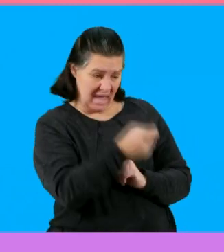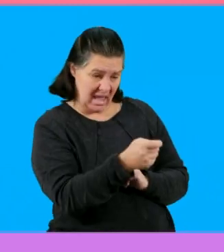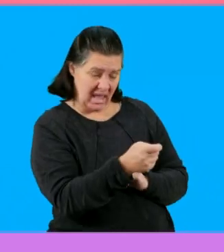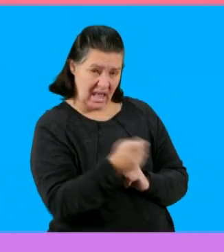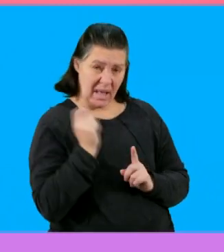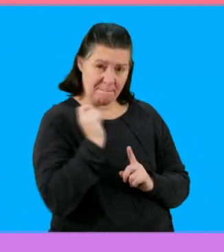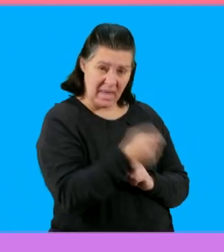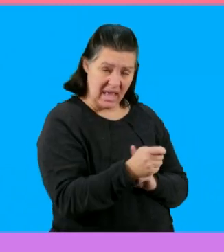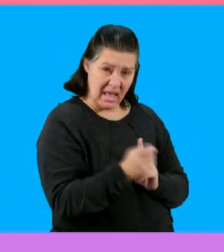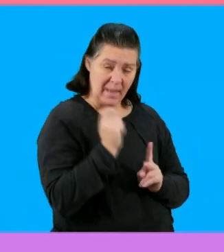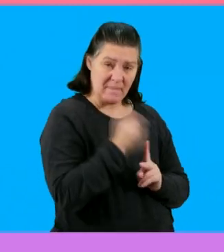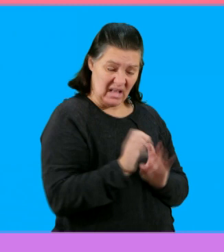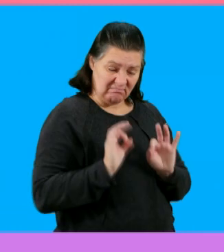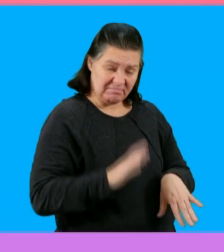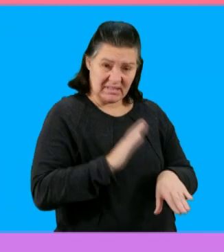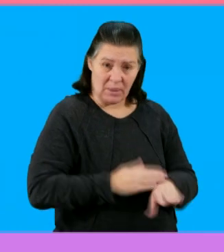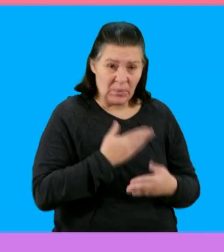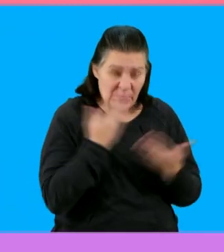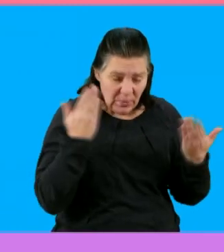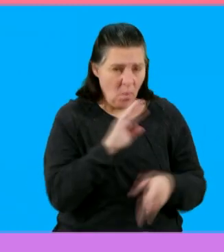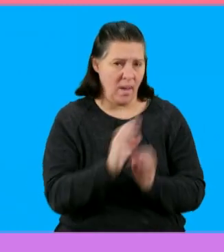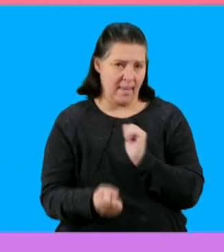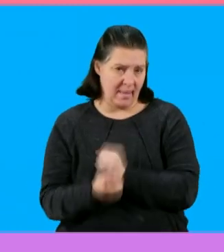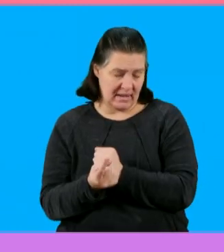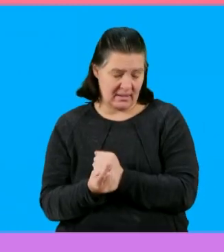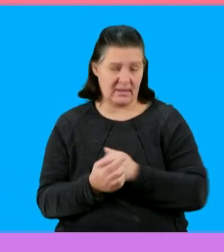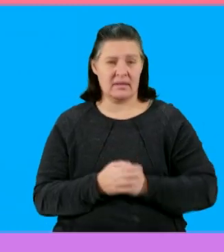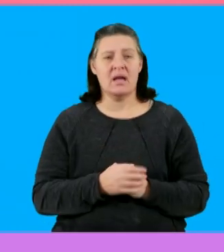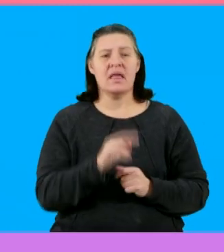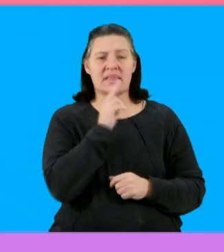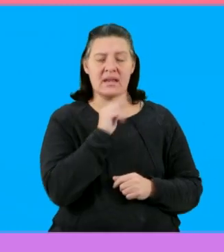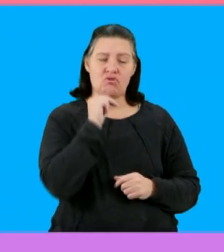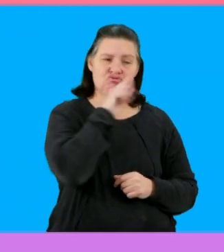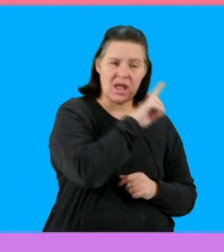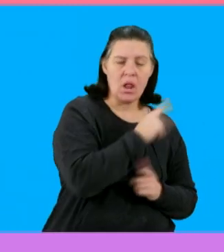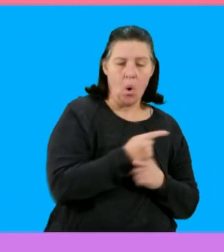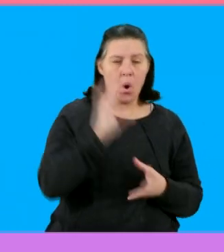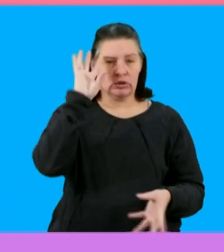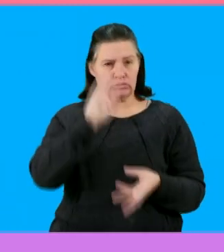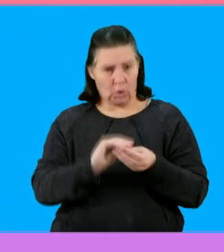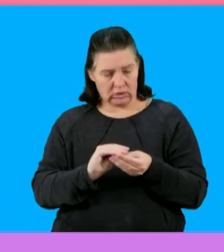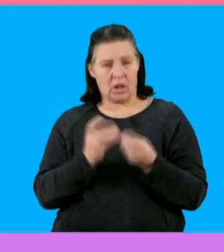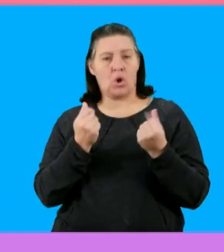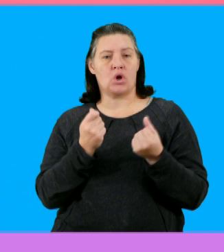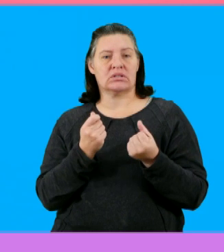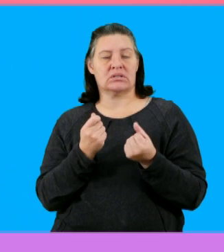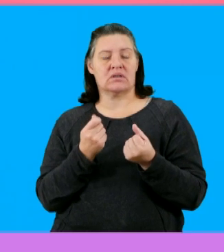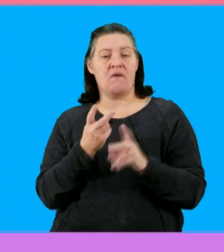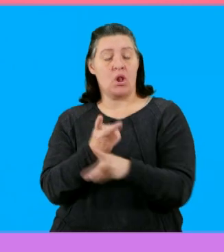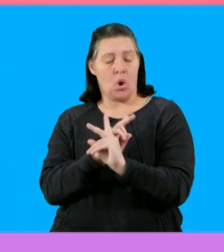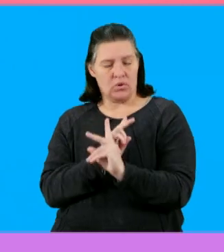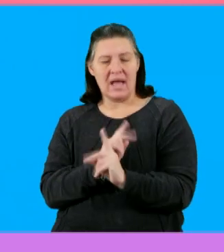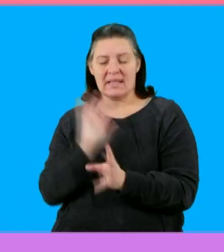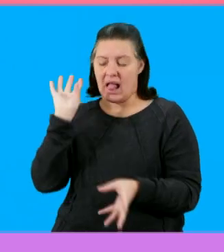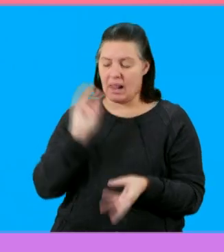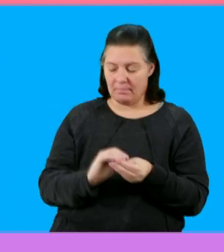pay each installment on time. Okay? And then also indicated here that real or total cost of a loan is the amount